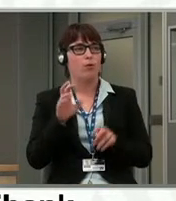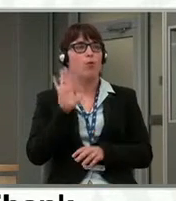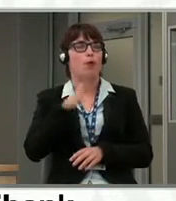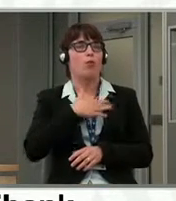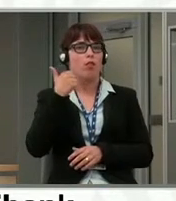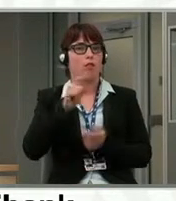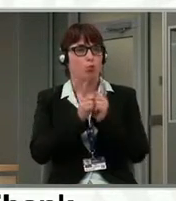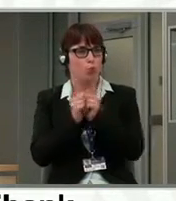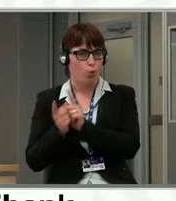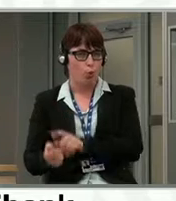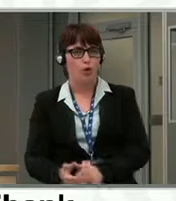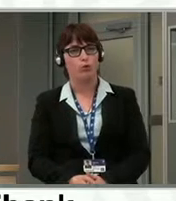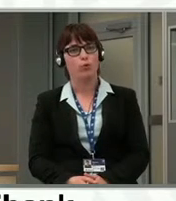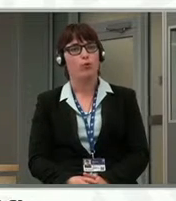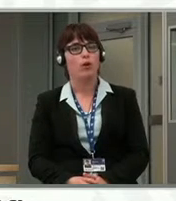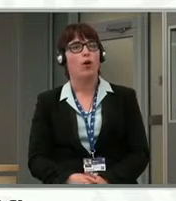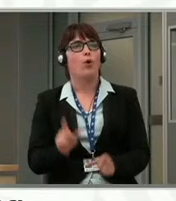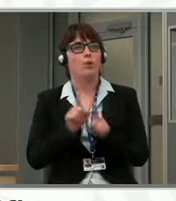For interpreting, maybe not about